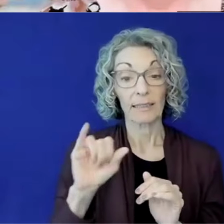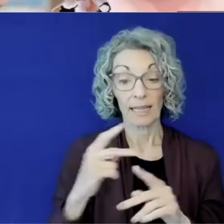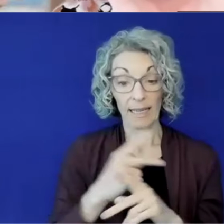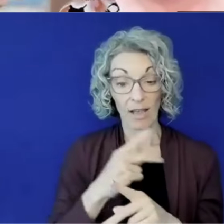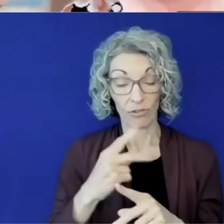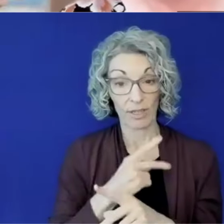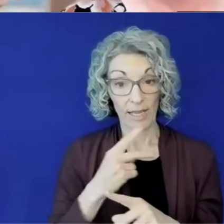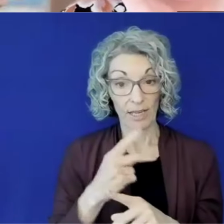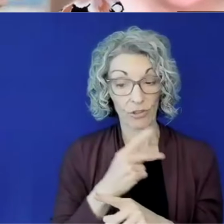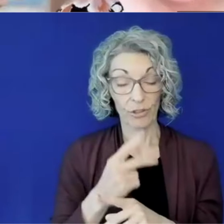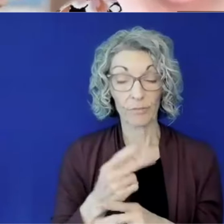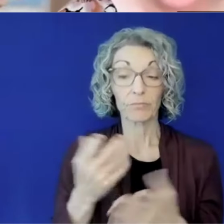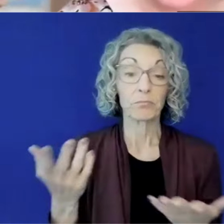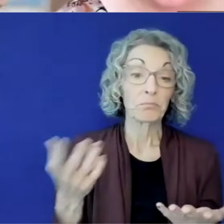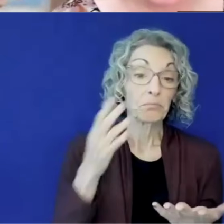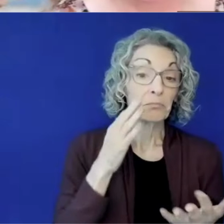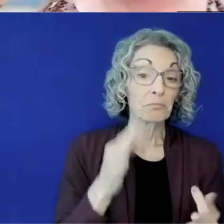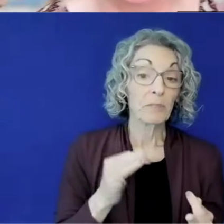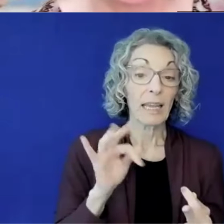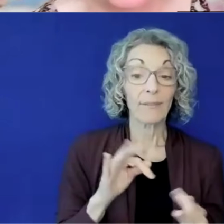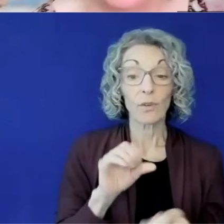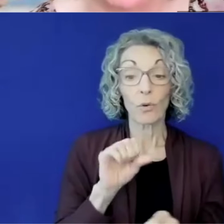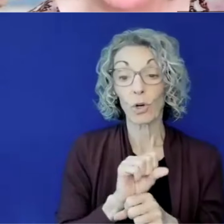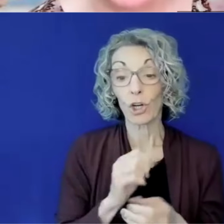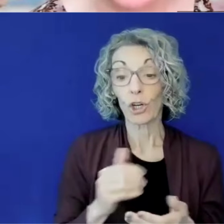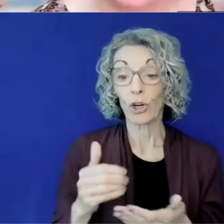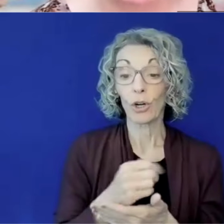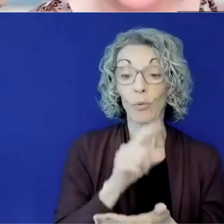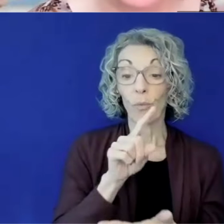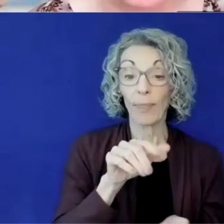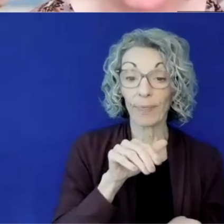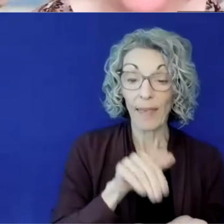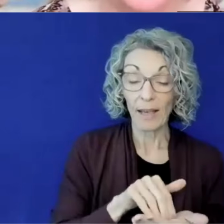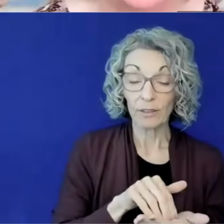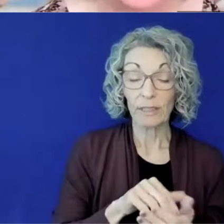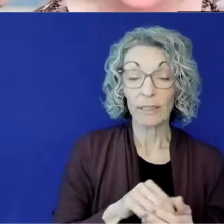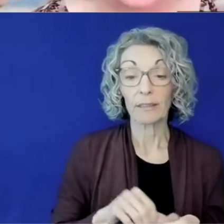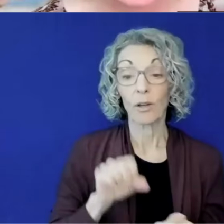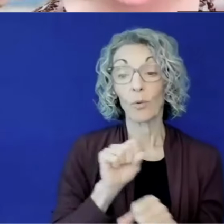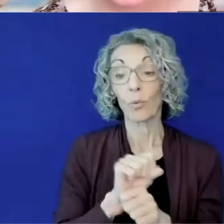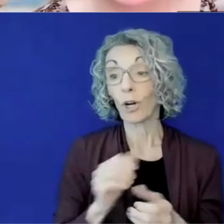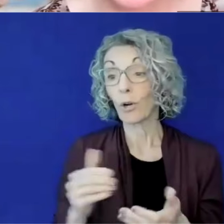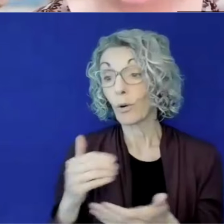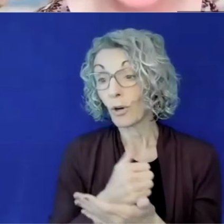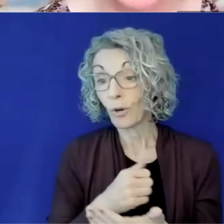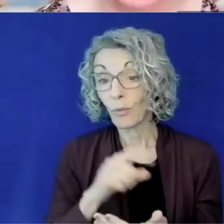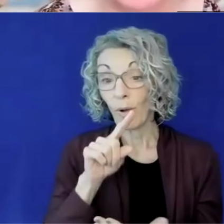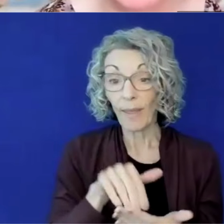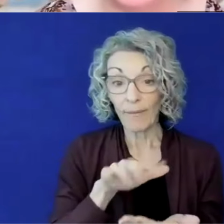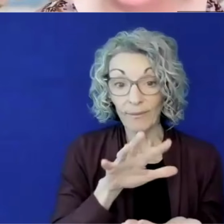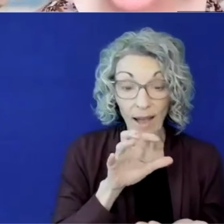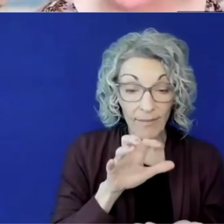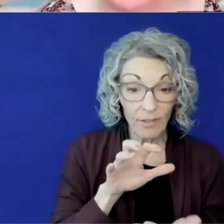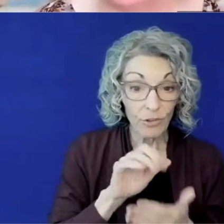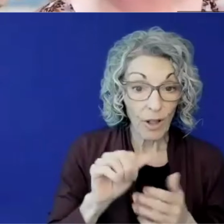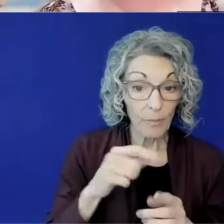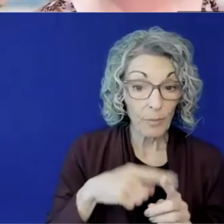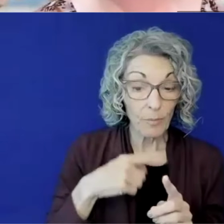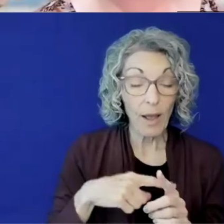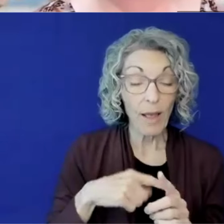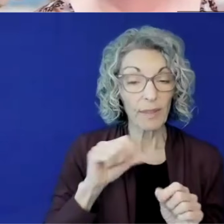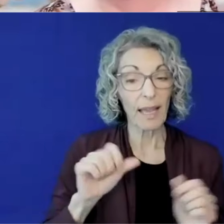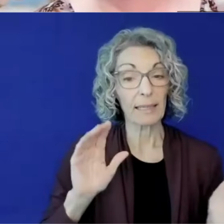know, what if I worked and earned $1,000 per month? What if I earned $1,500 per month? You could do some side-by-side comparisons that